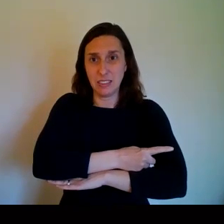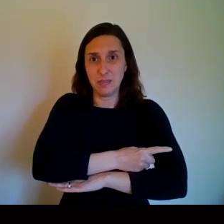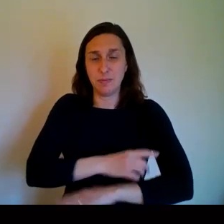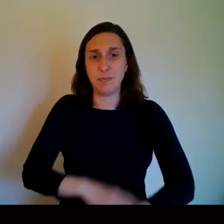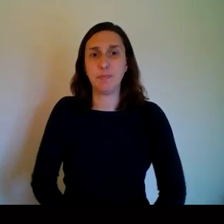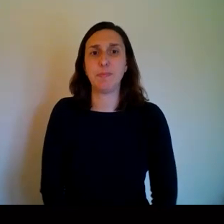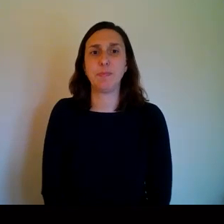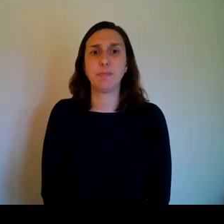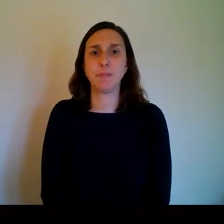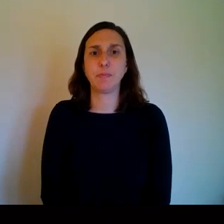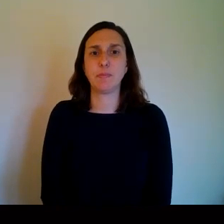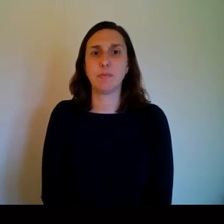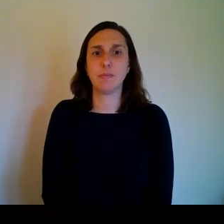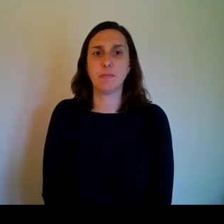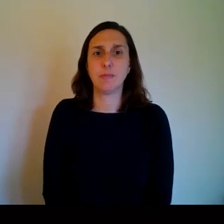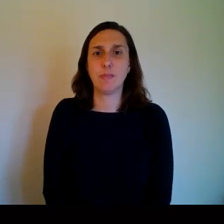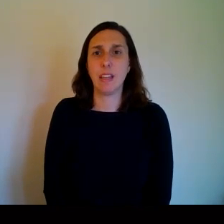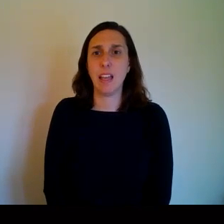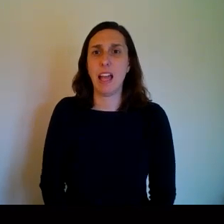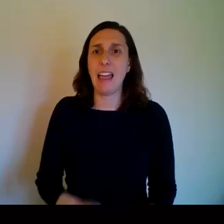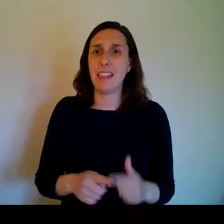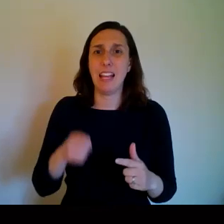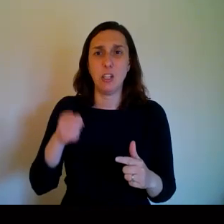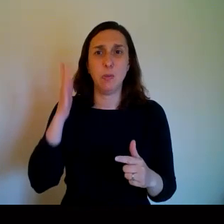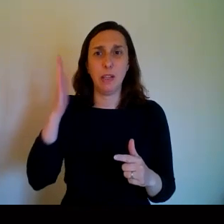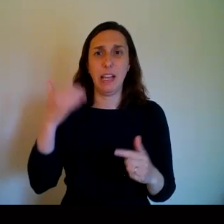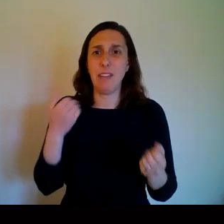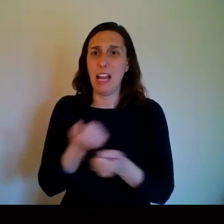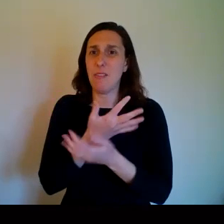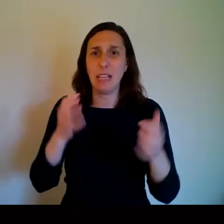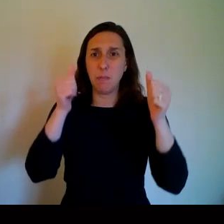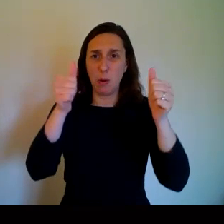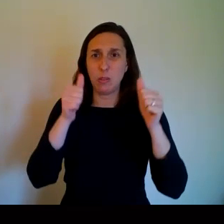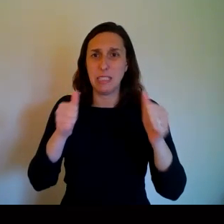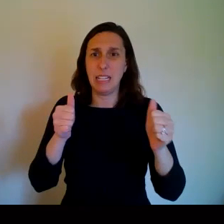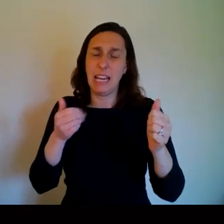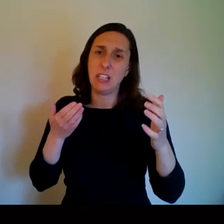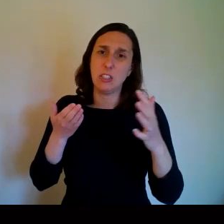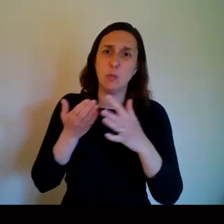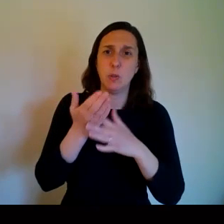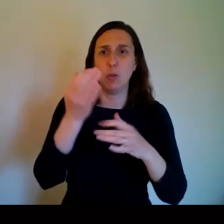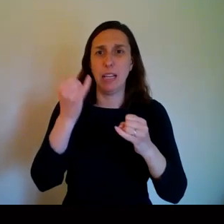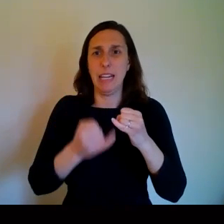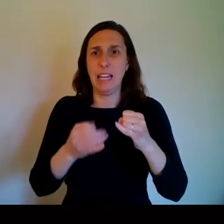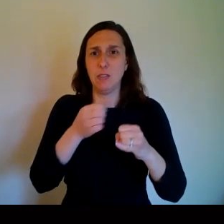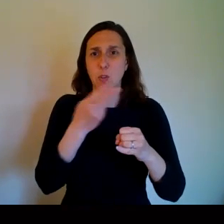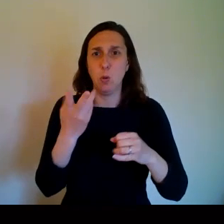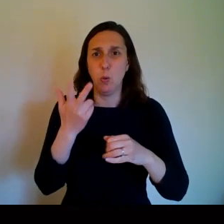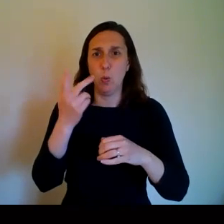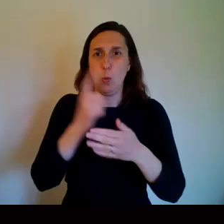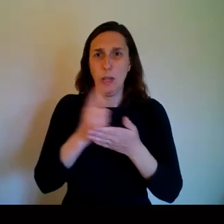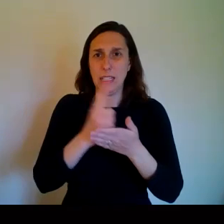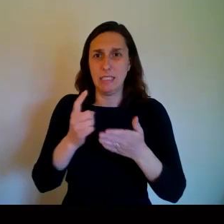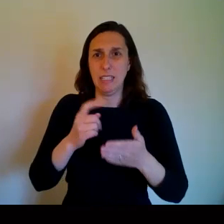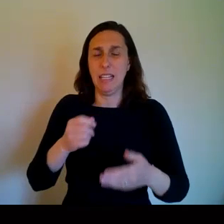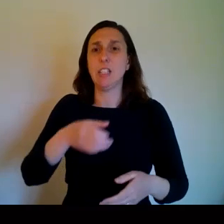And then you'll have everything posted that get us through the last couple weeks. Ooh, drink my coffee too fast. All